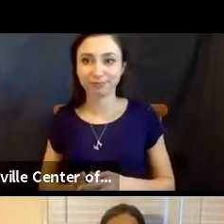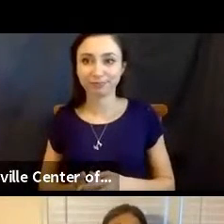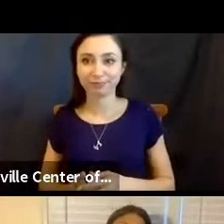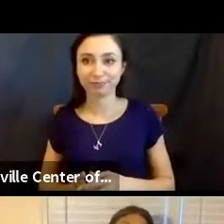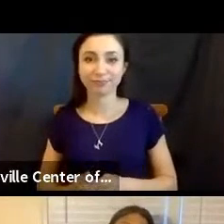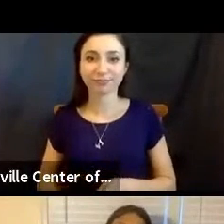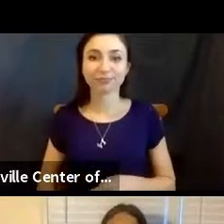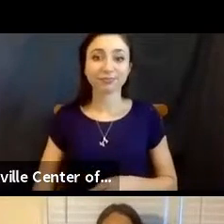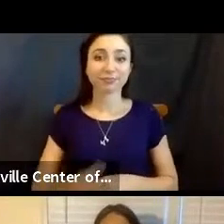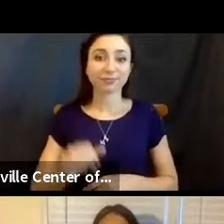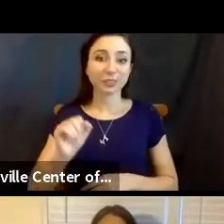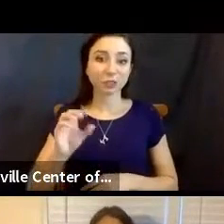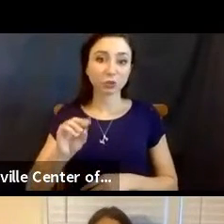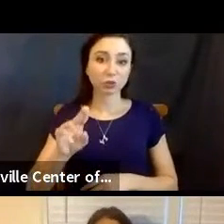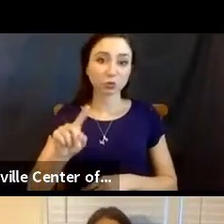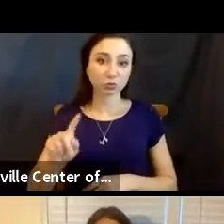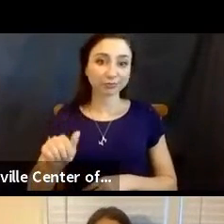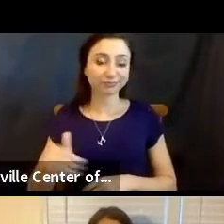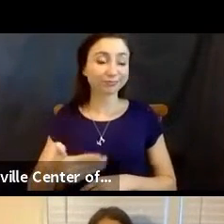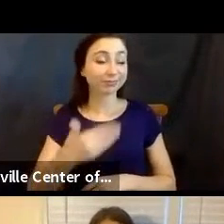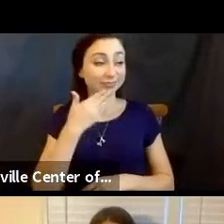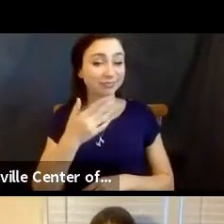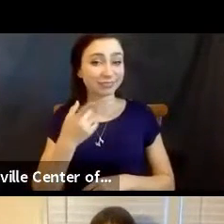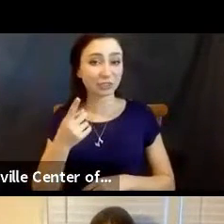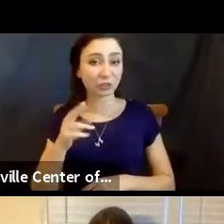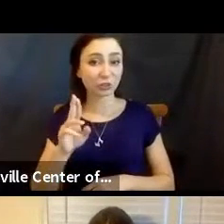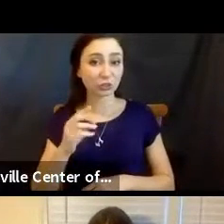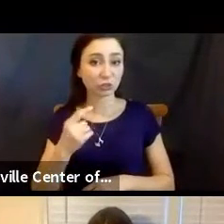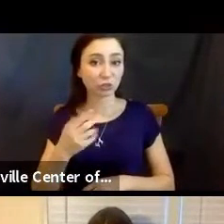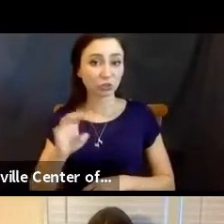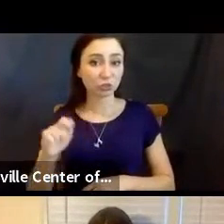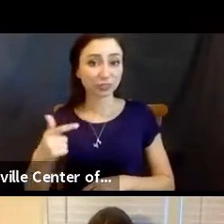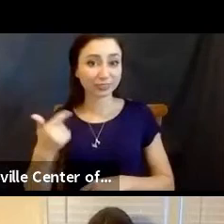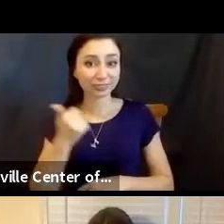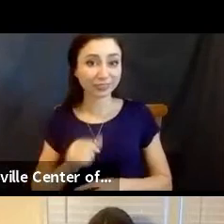Thanks, Dr. Gregg. Any further questions or comments?